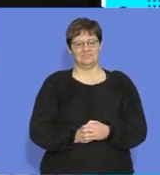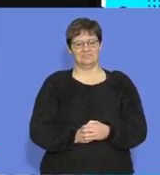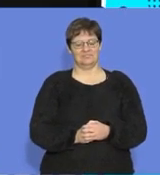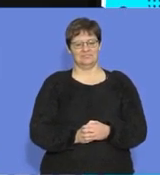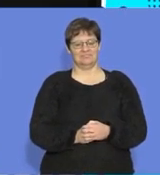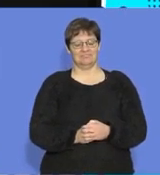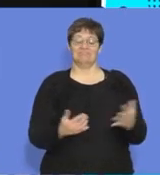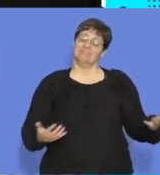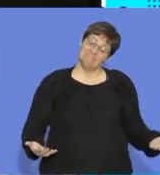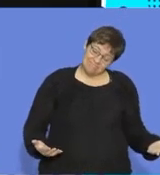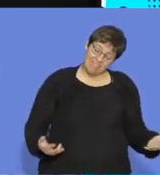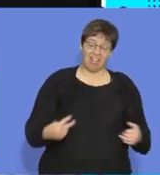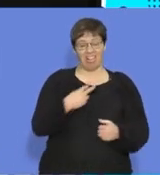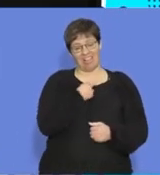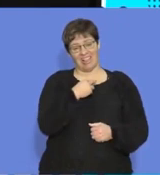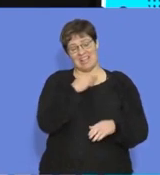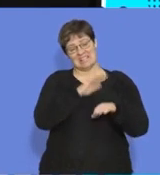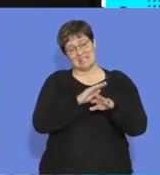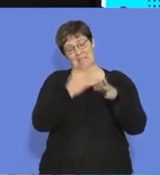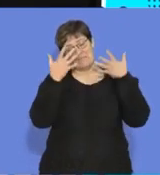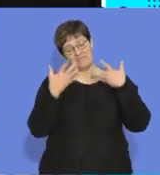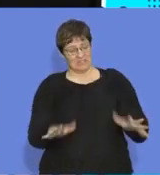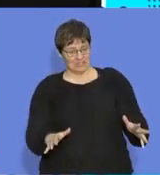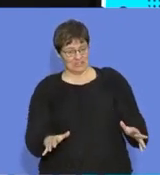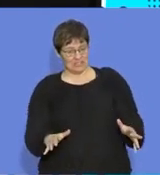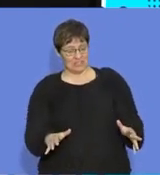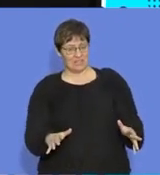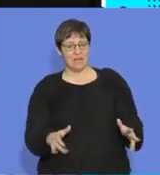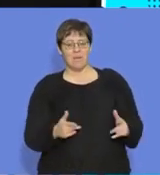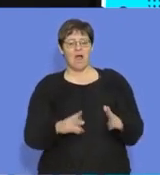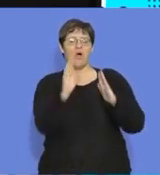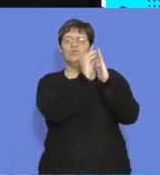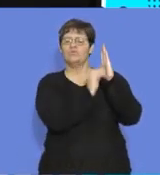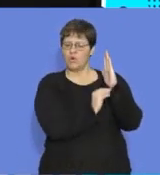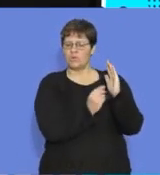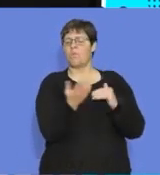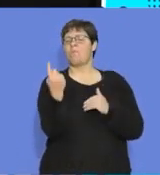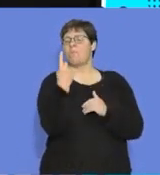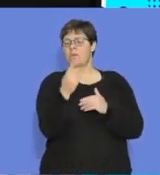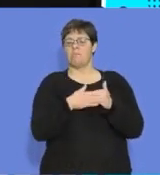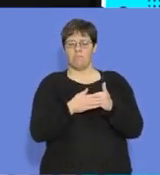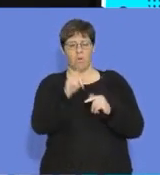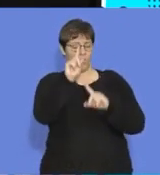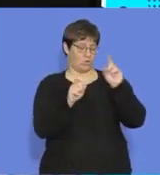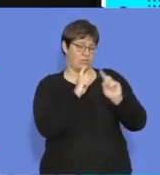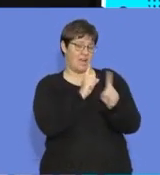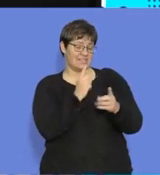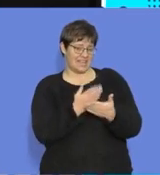Looks as though we've run out of time, but in the lesson notes, there is one more question for you to answer